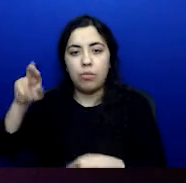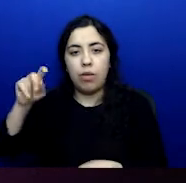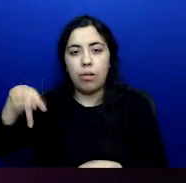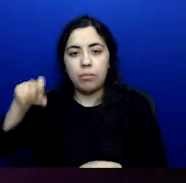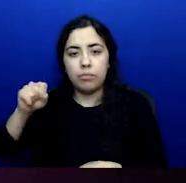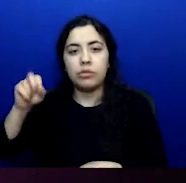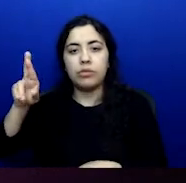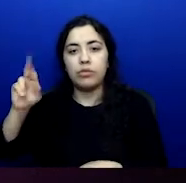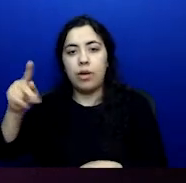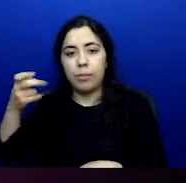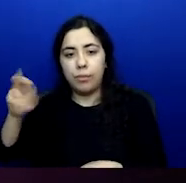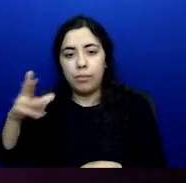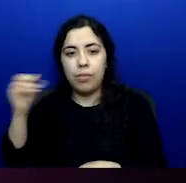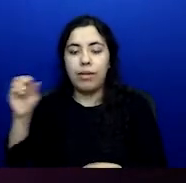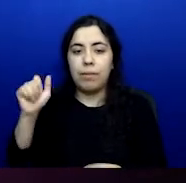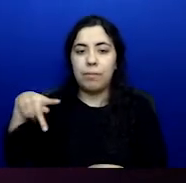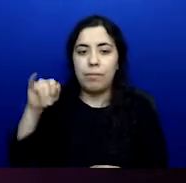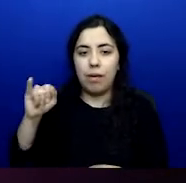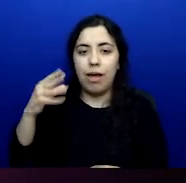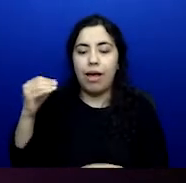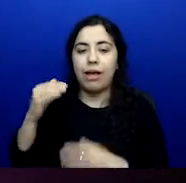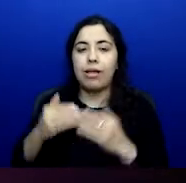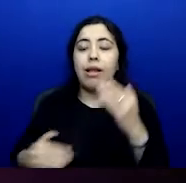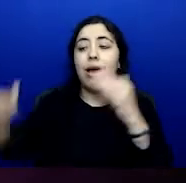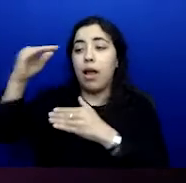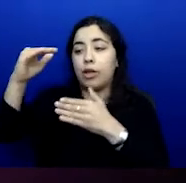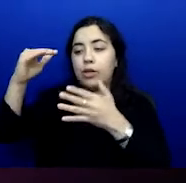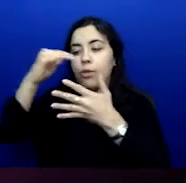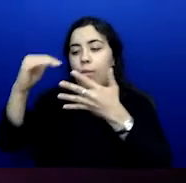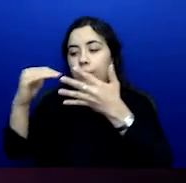wrapper, and a higher order component for your application.